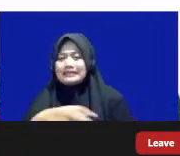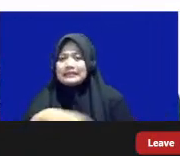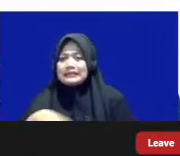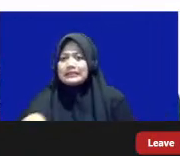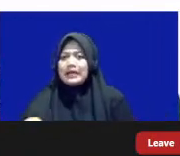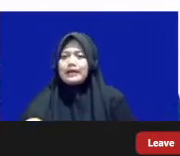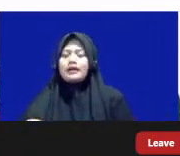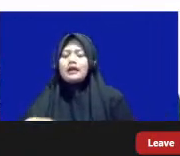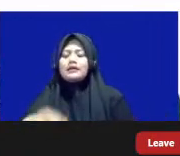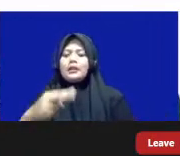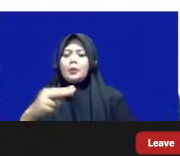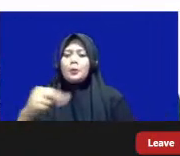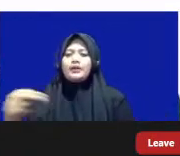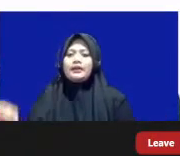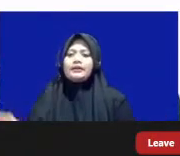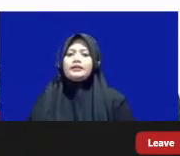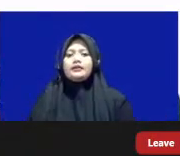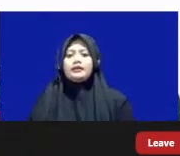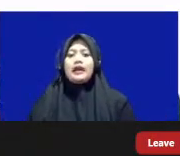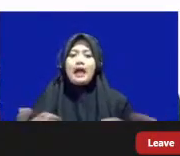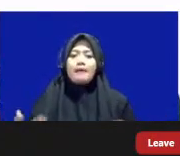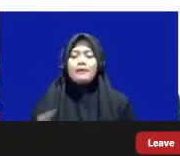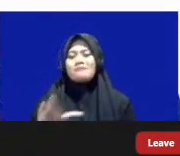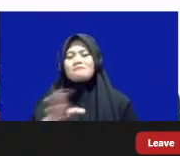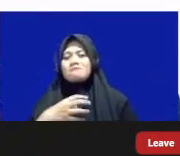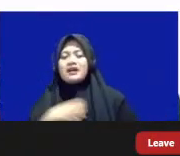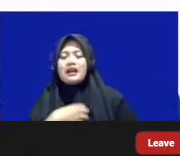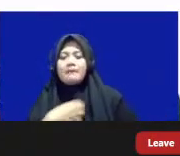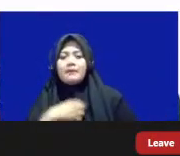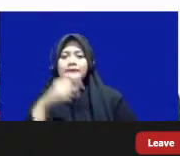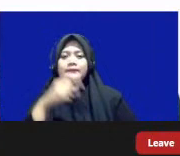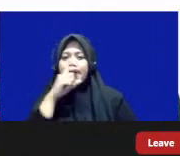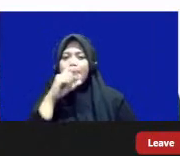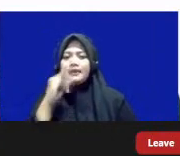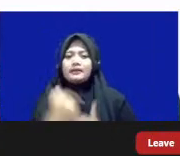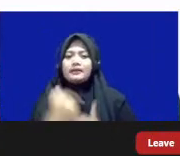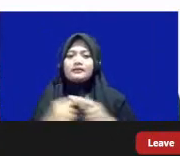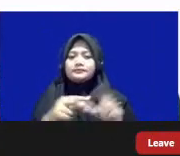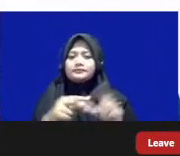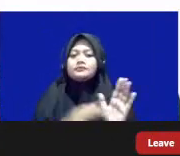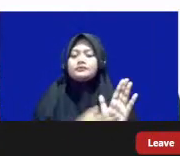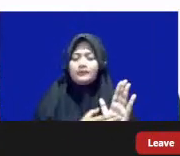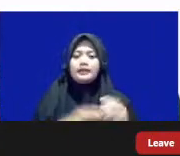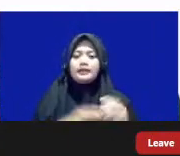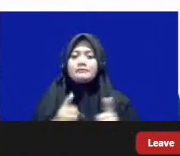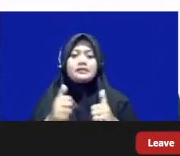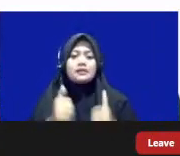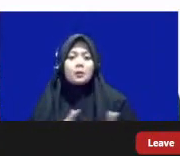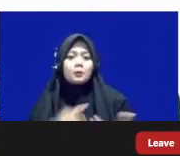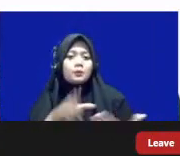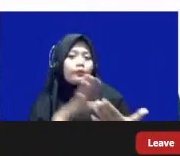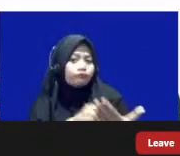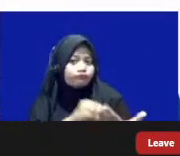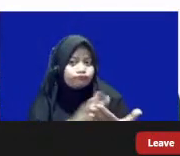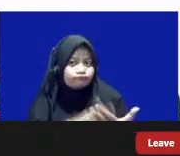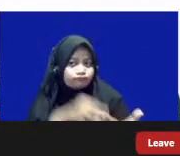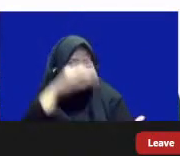what do you think that would be interesting for Indonesians to learn from the experiences of Bangladesh? Over to you, Pak Ian.